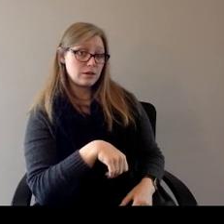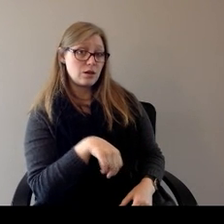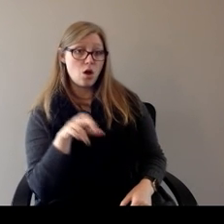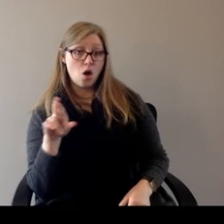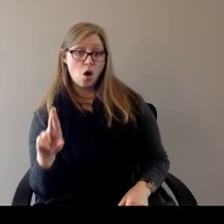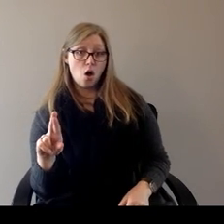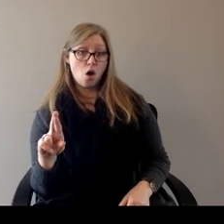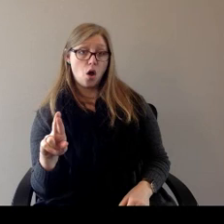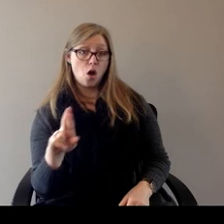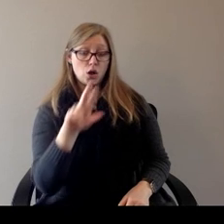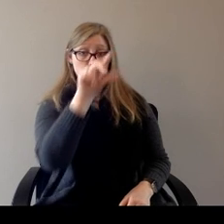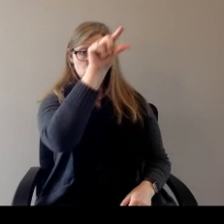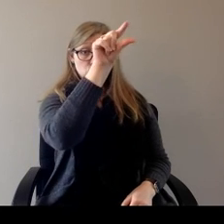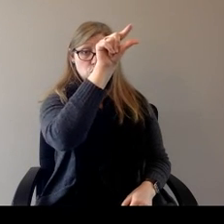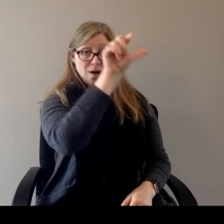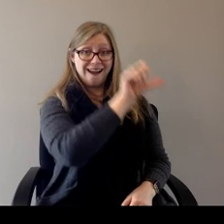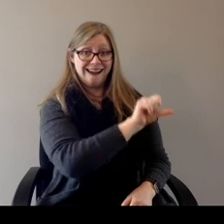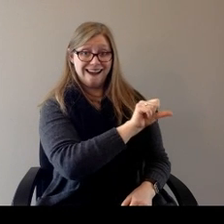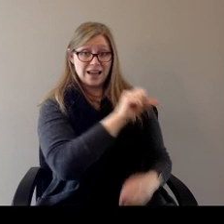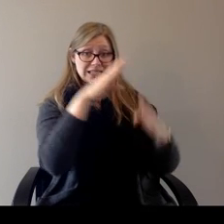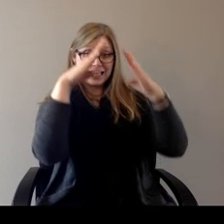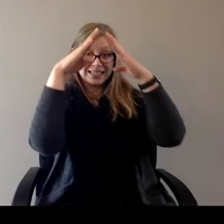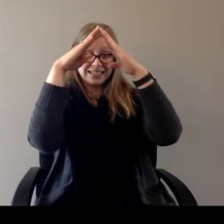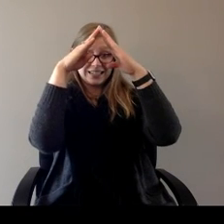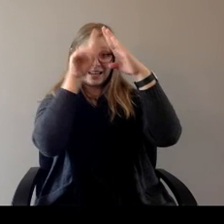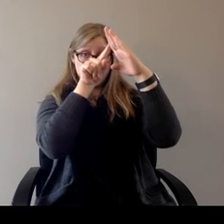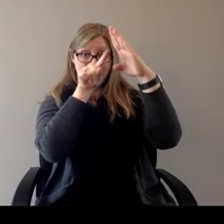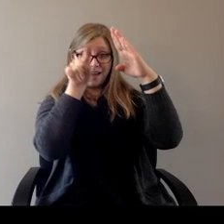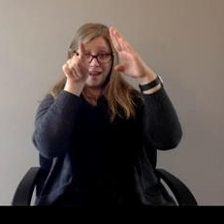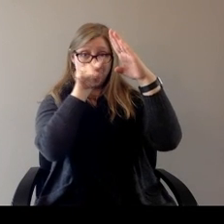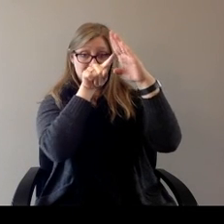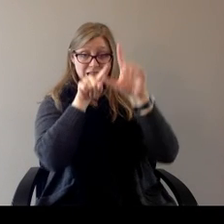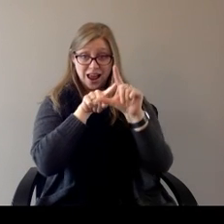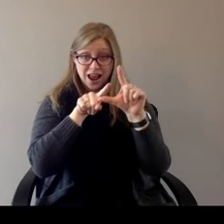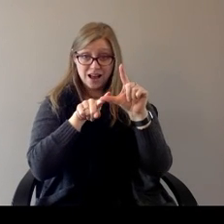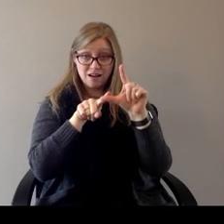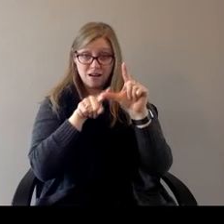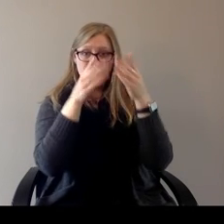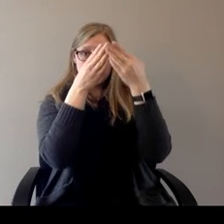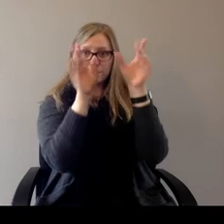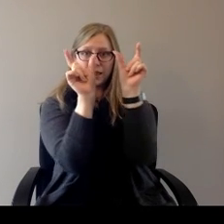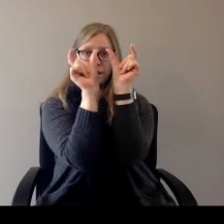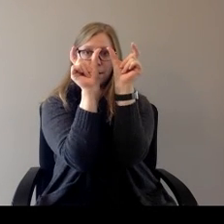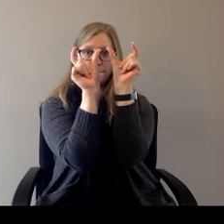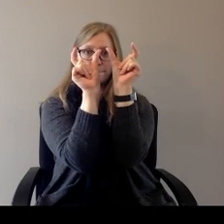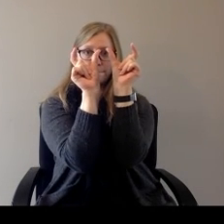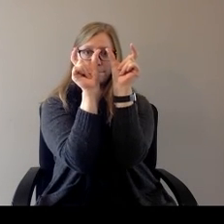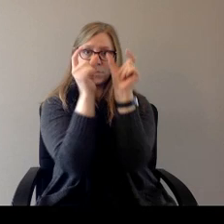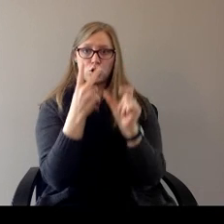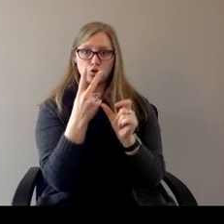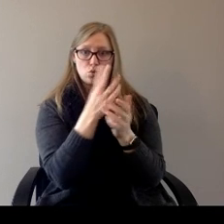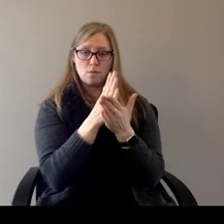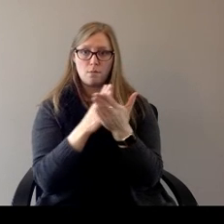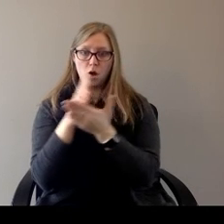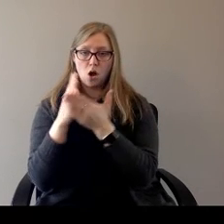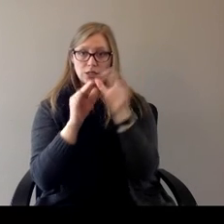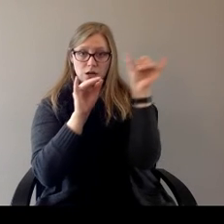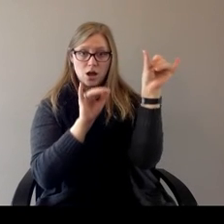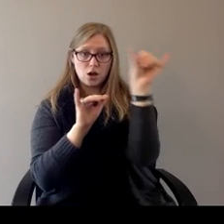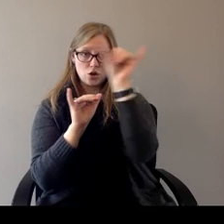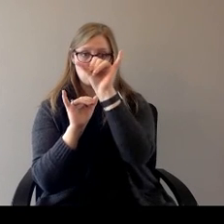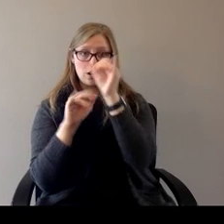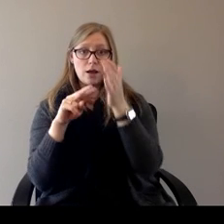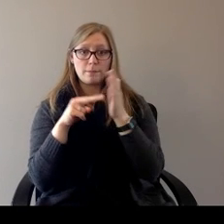RQS has been split into two congruent parts. So we have this angle RQP is going to be